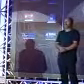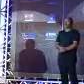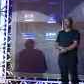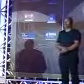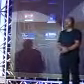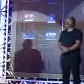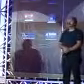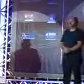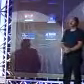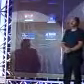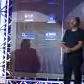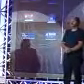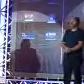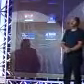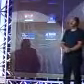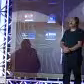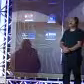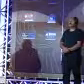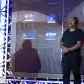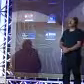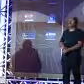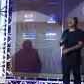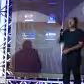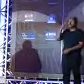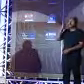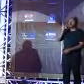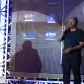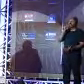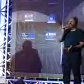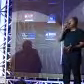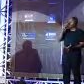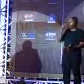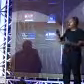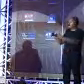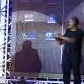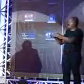personalizing people if we see them only